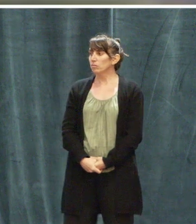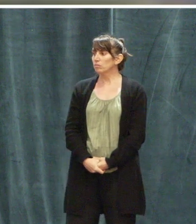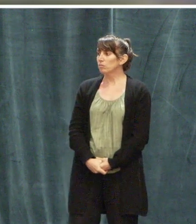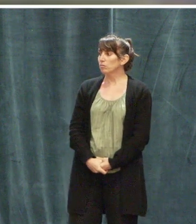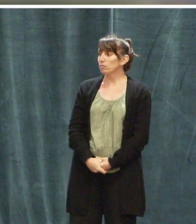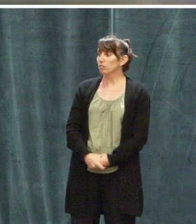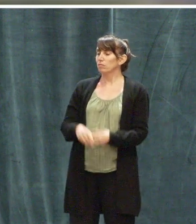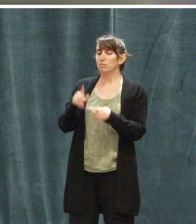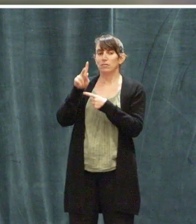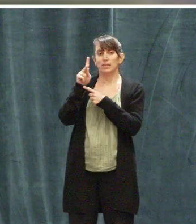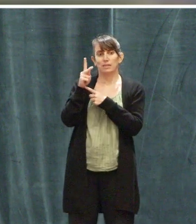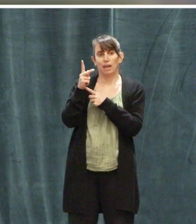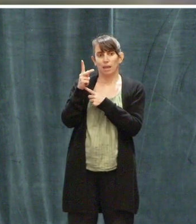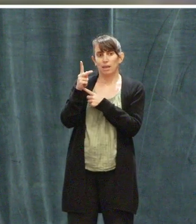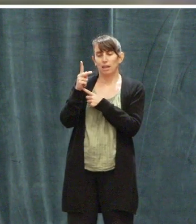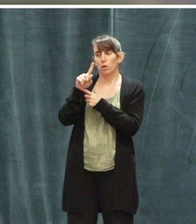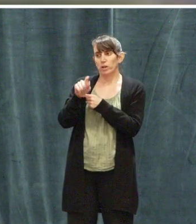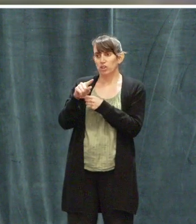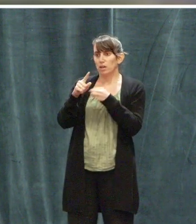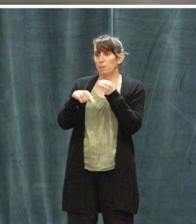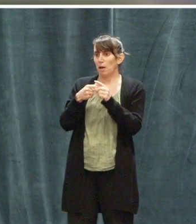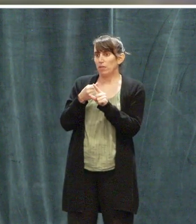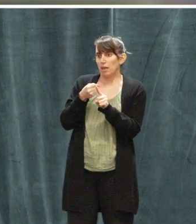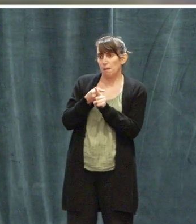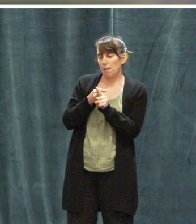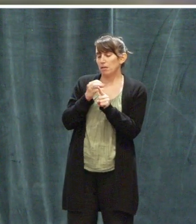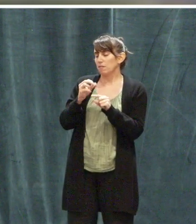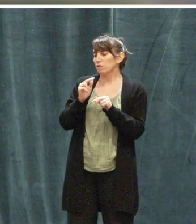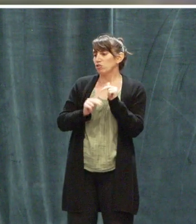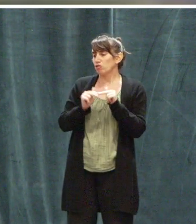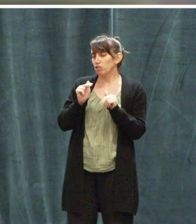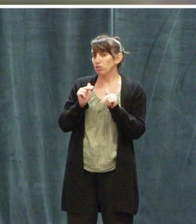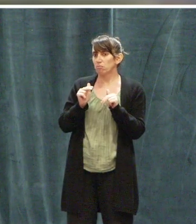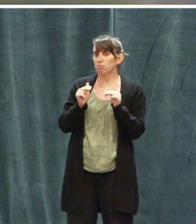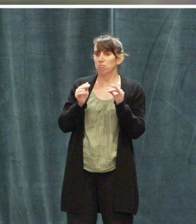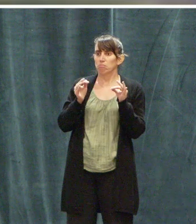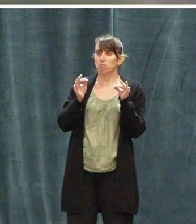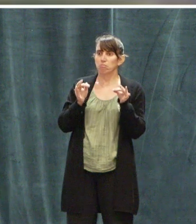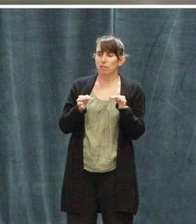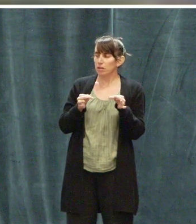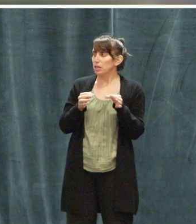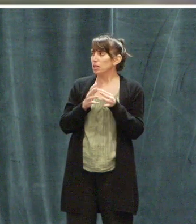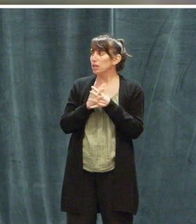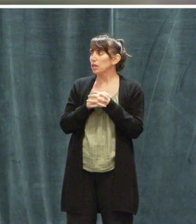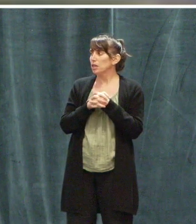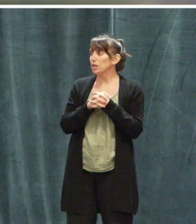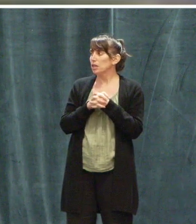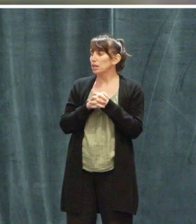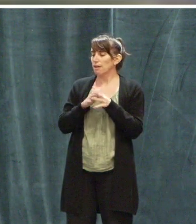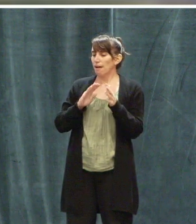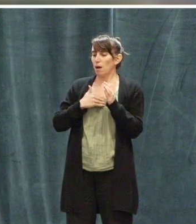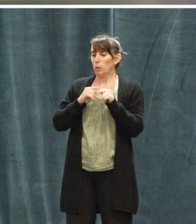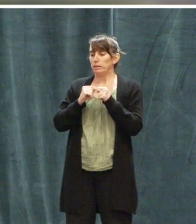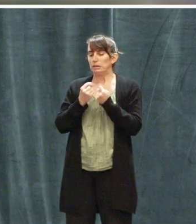So the second question was about the impact of construction. And certainly BPCA and their team,